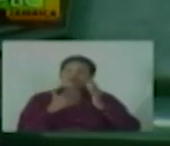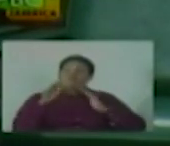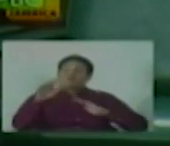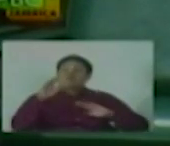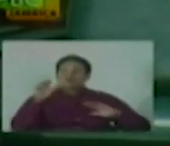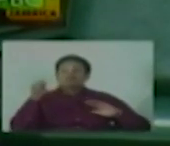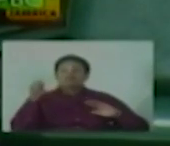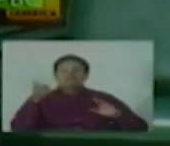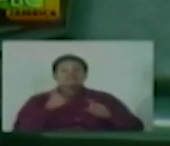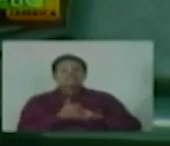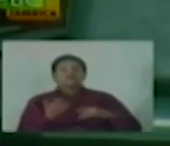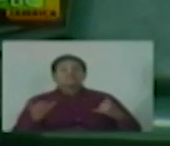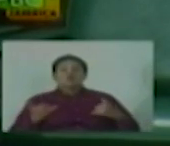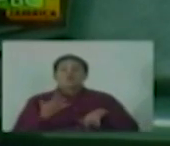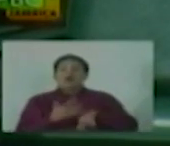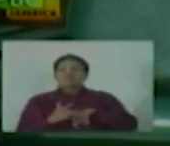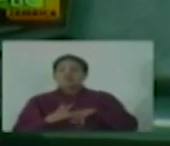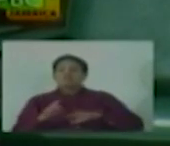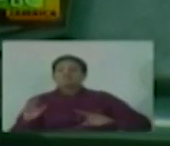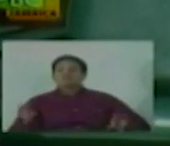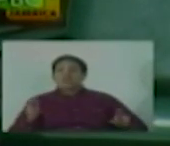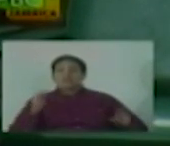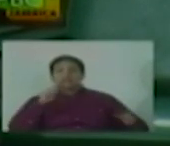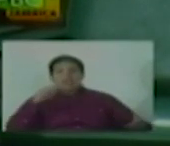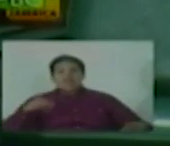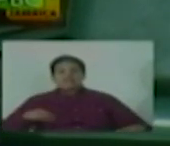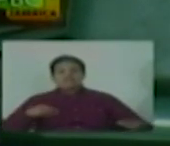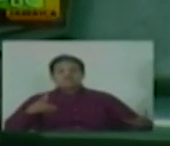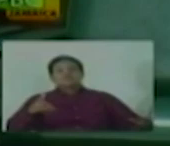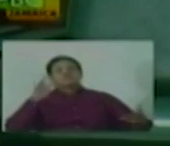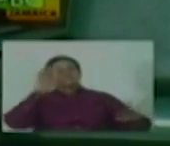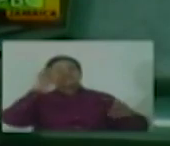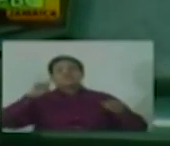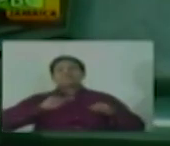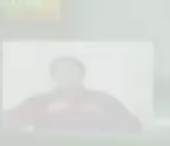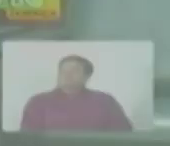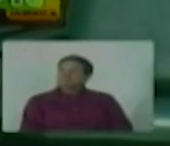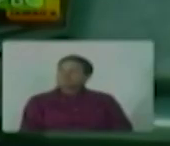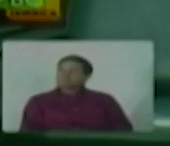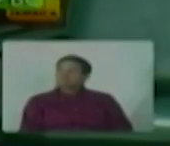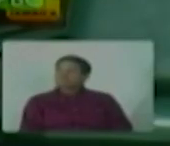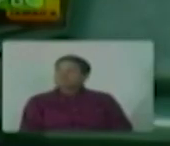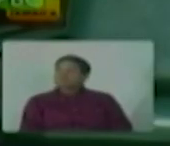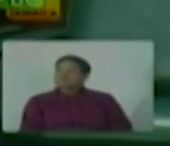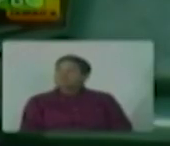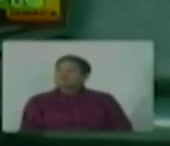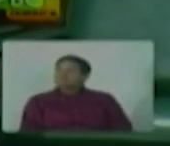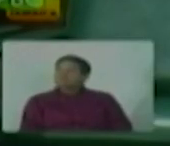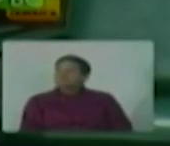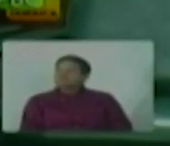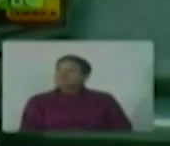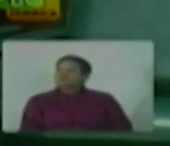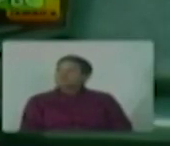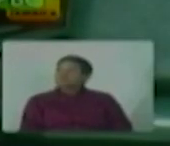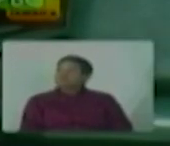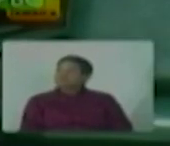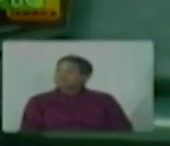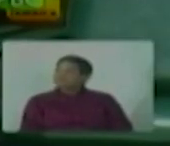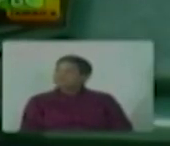5,510 are now available and distribution will begin this week. E-learning will also